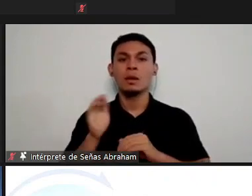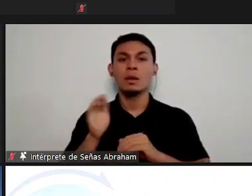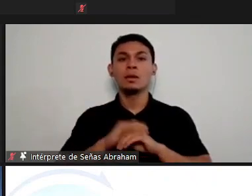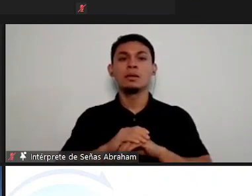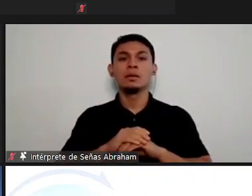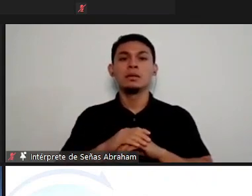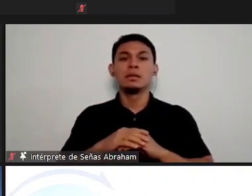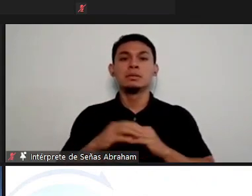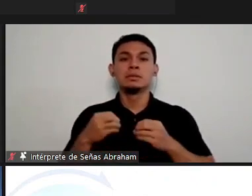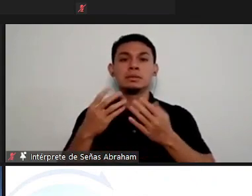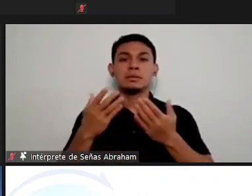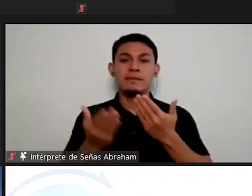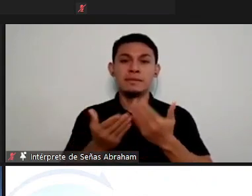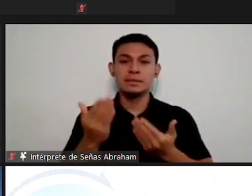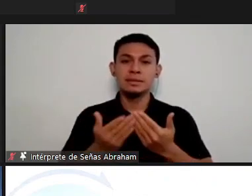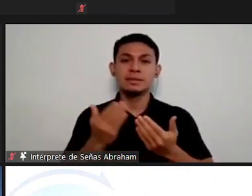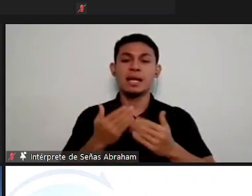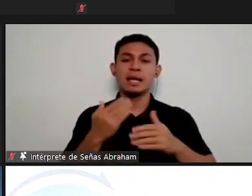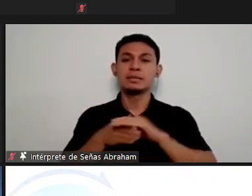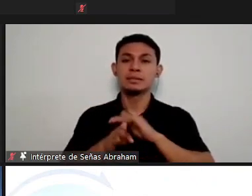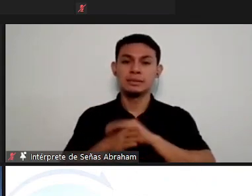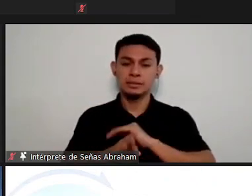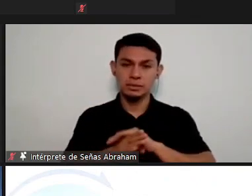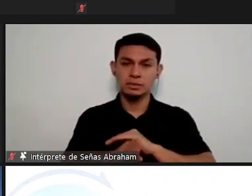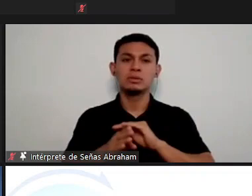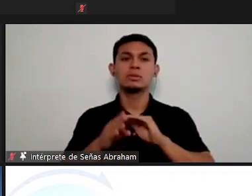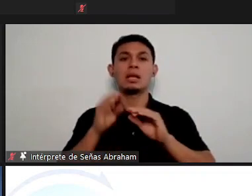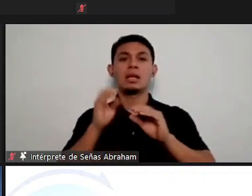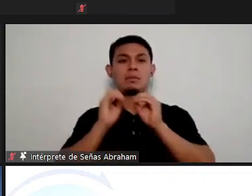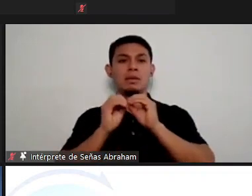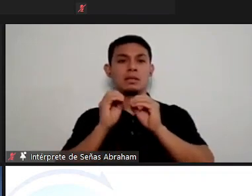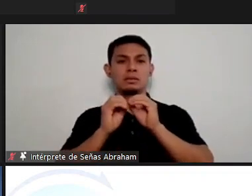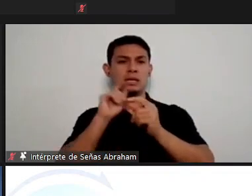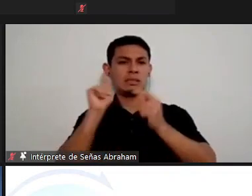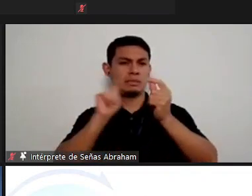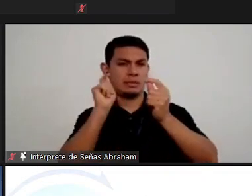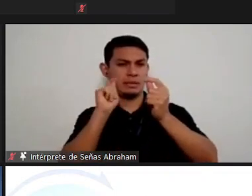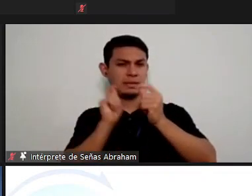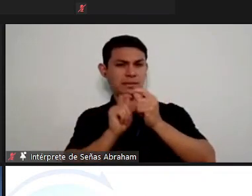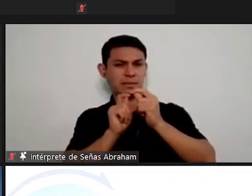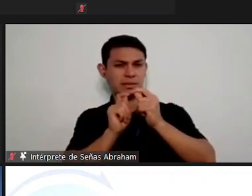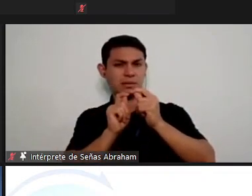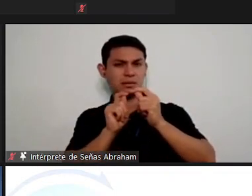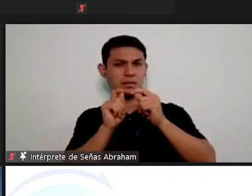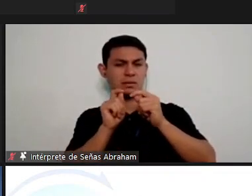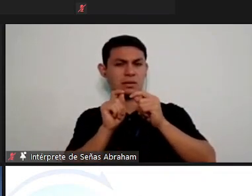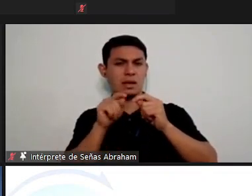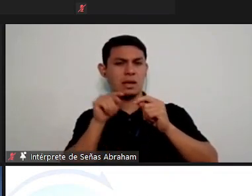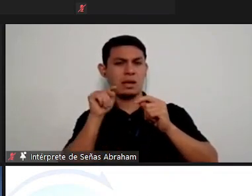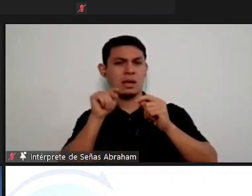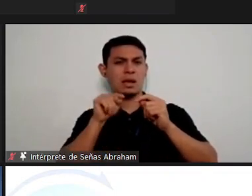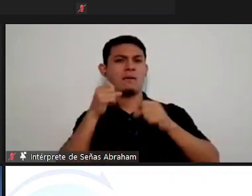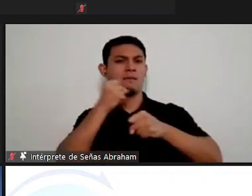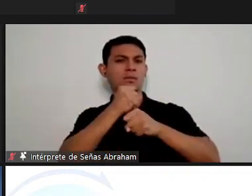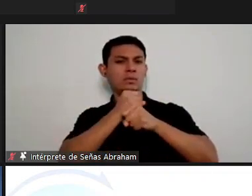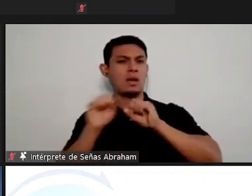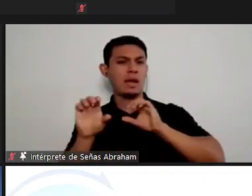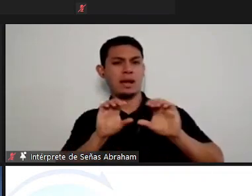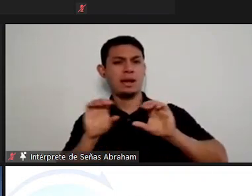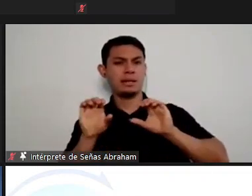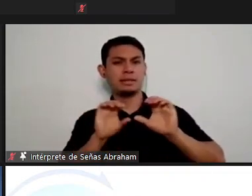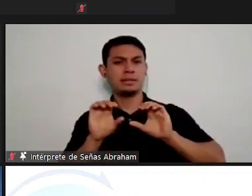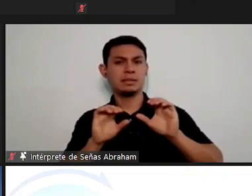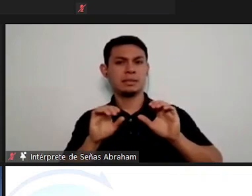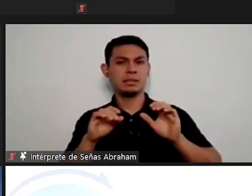operations and what is the facilitation of access to their development specifically on the specific